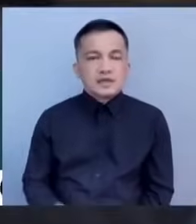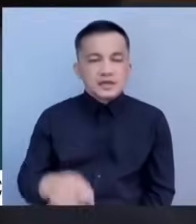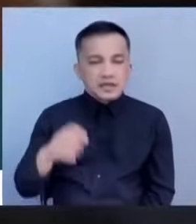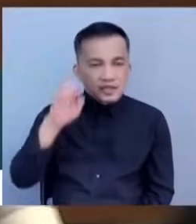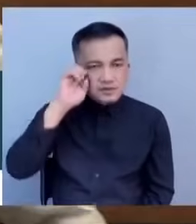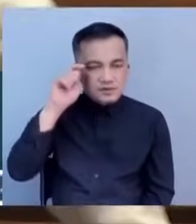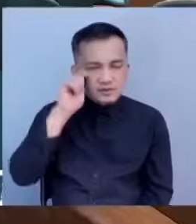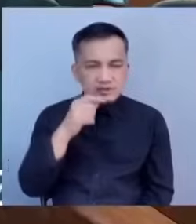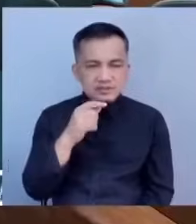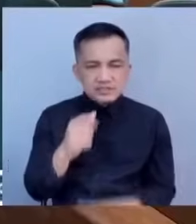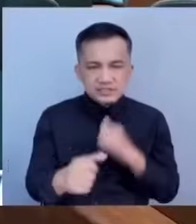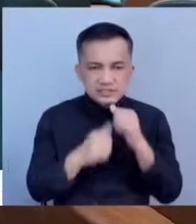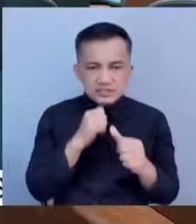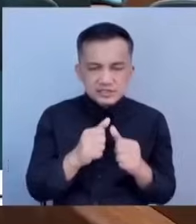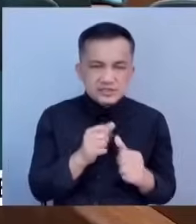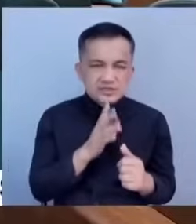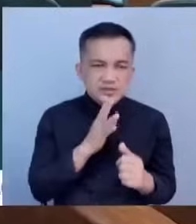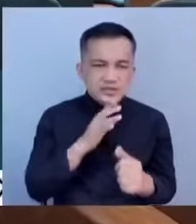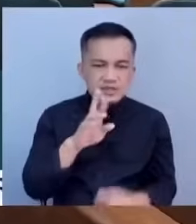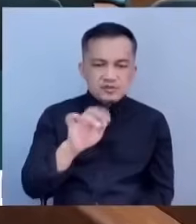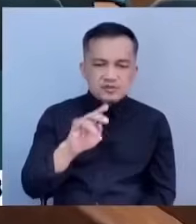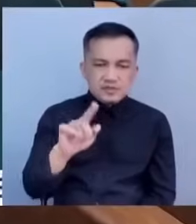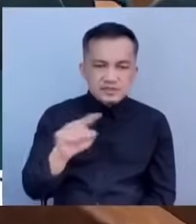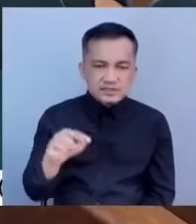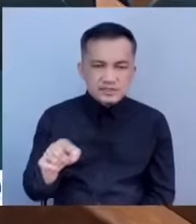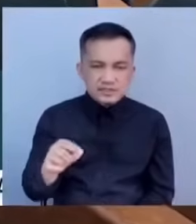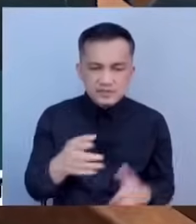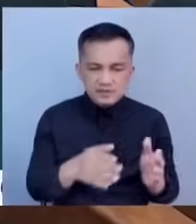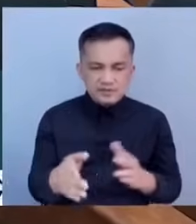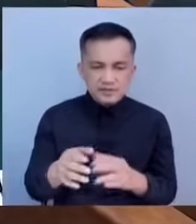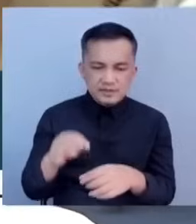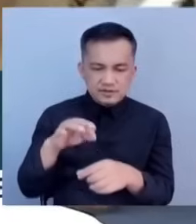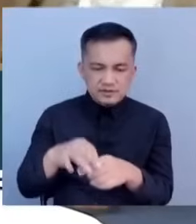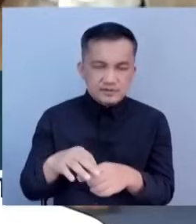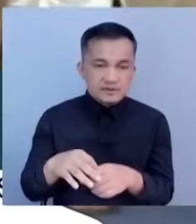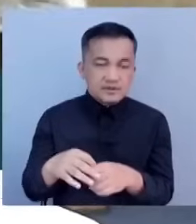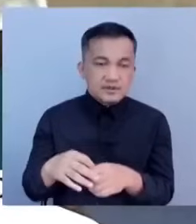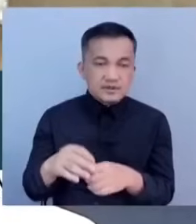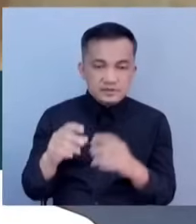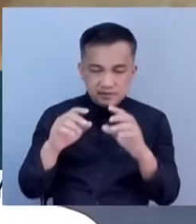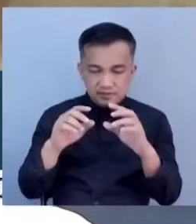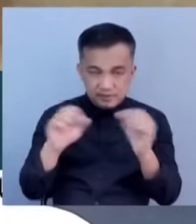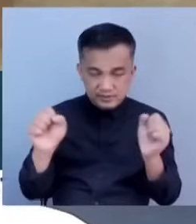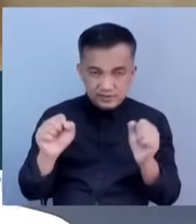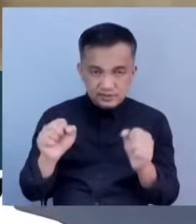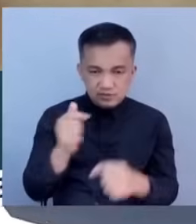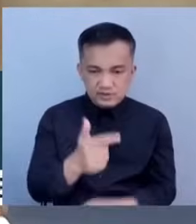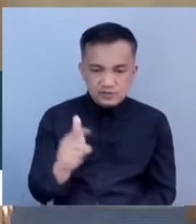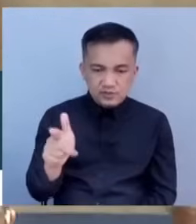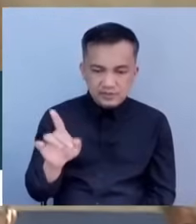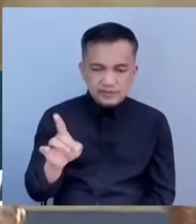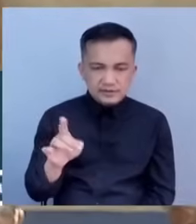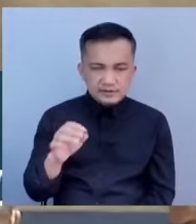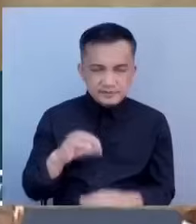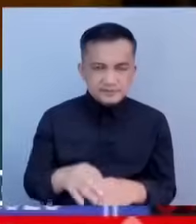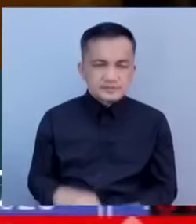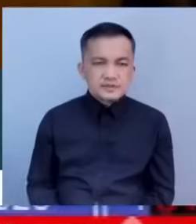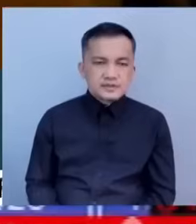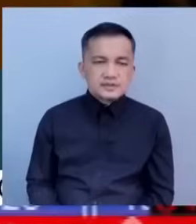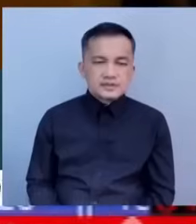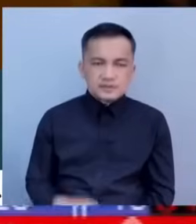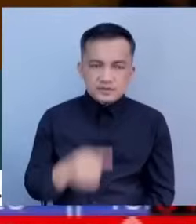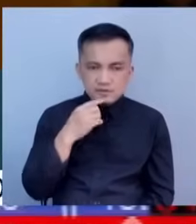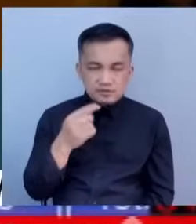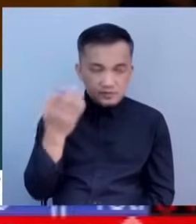rumors that Speaker Romualdez is planning to run for president in the 2028 election. His remarks came after former President